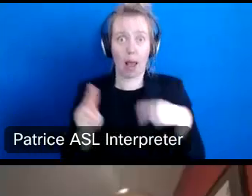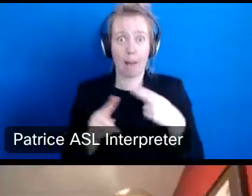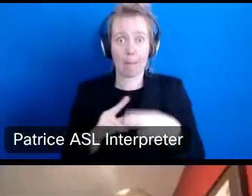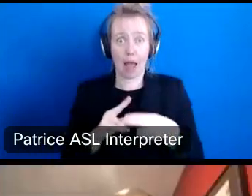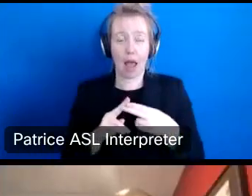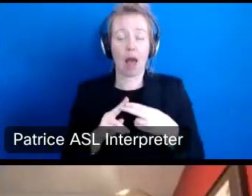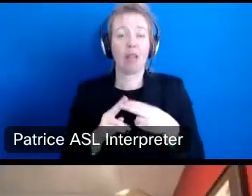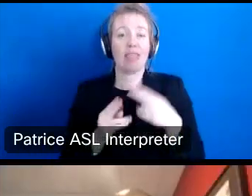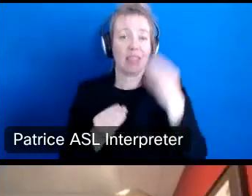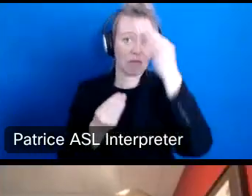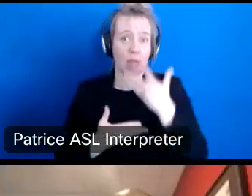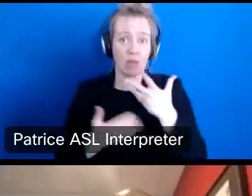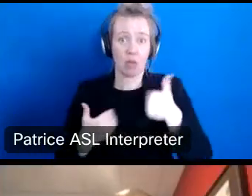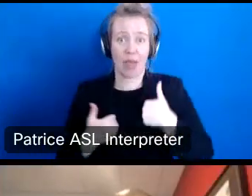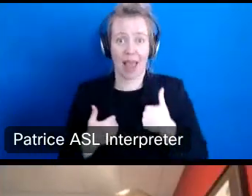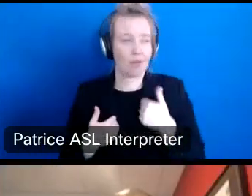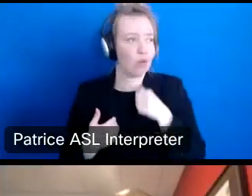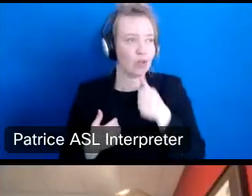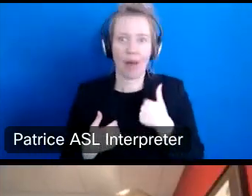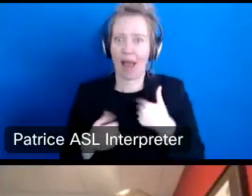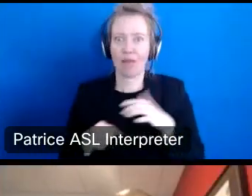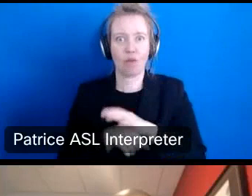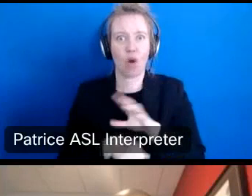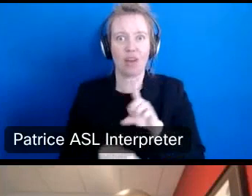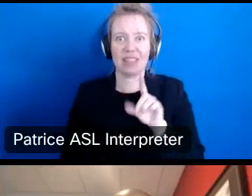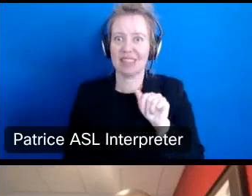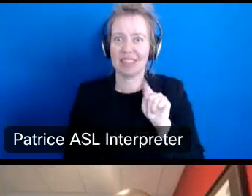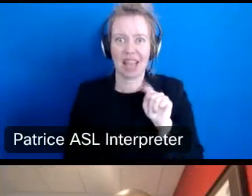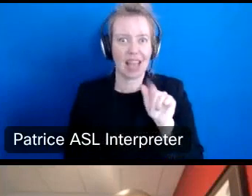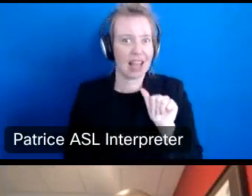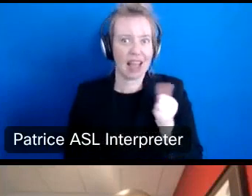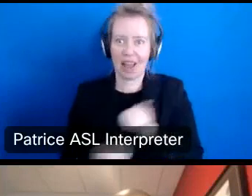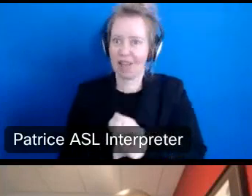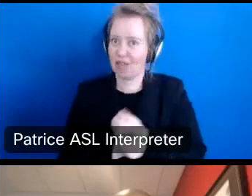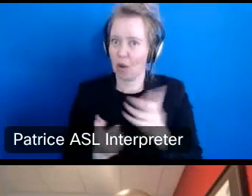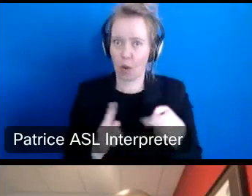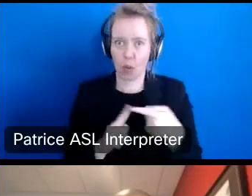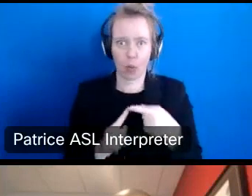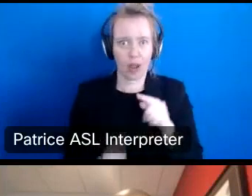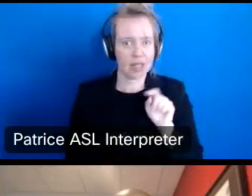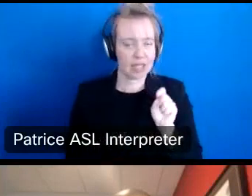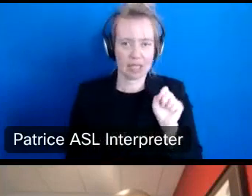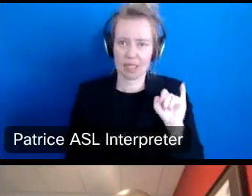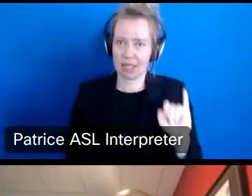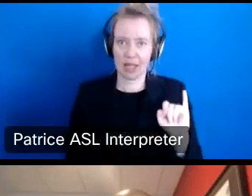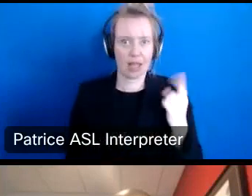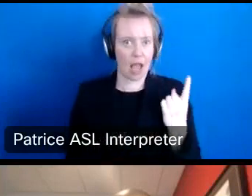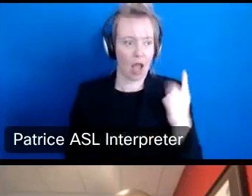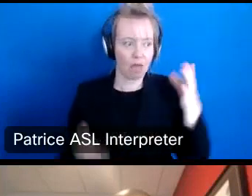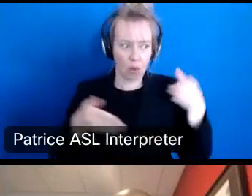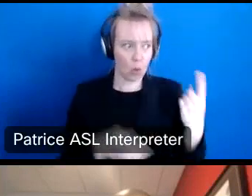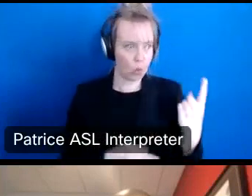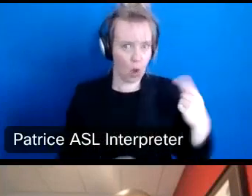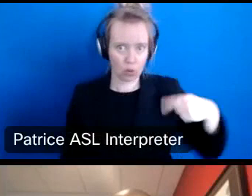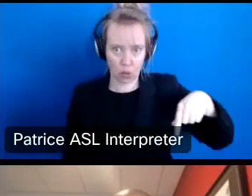don't have data for everything. So I just want to clarify that once a TSI is not prioritized in one quarter, it can